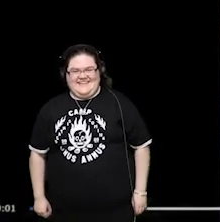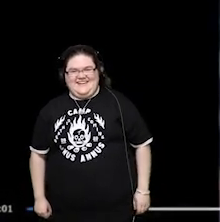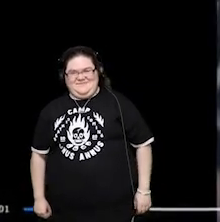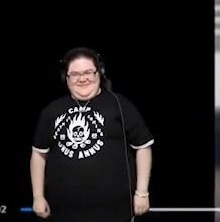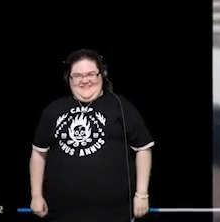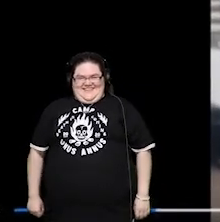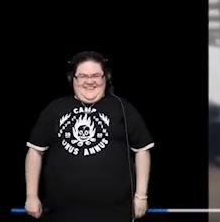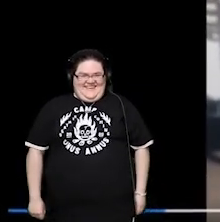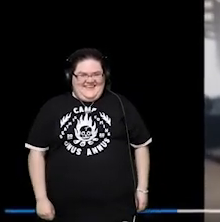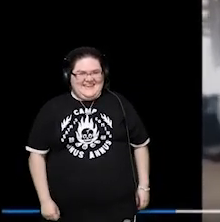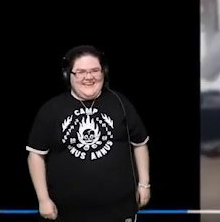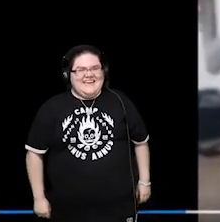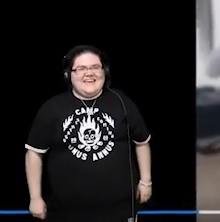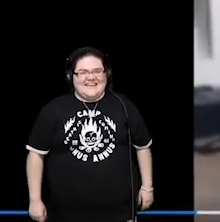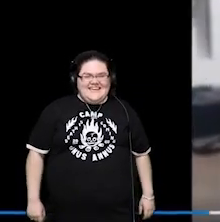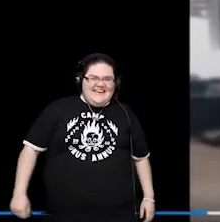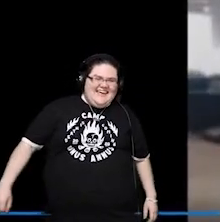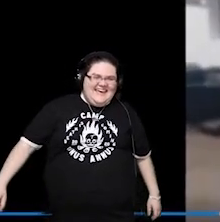Yep.